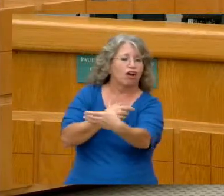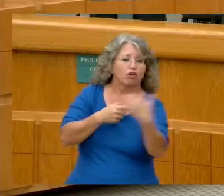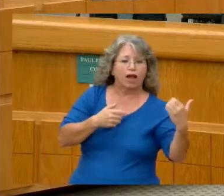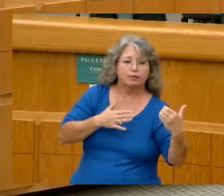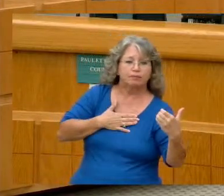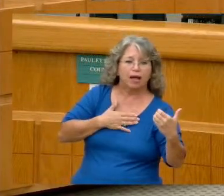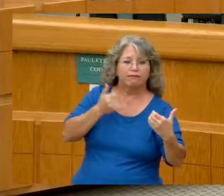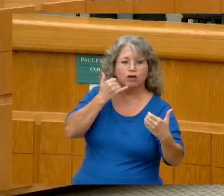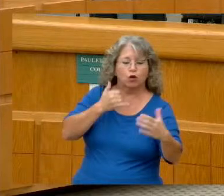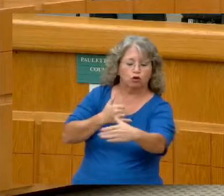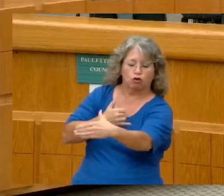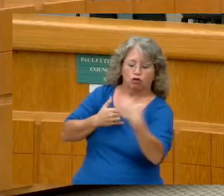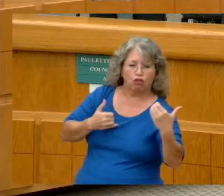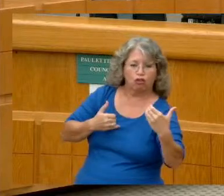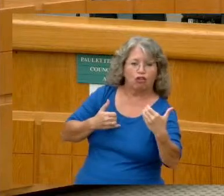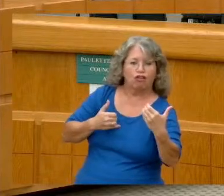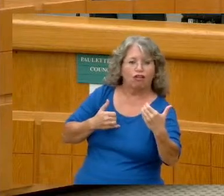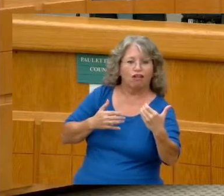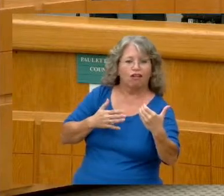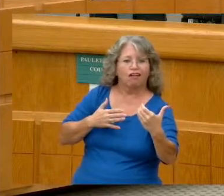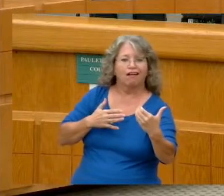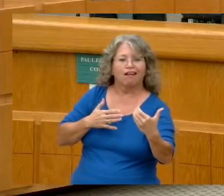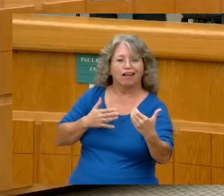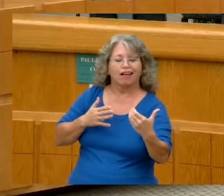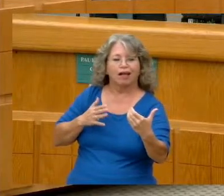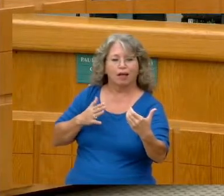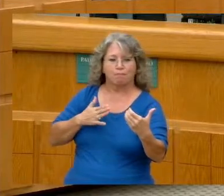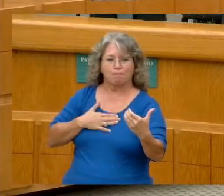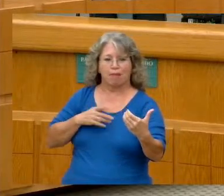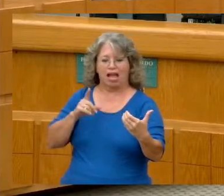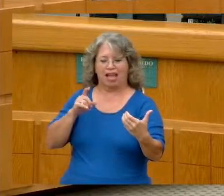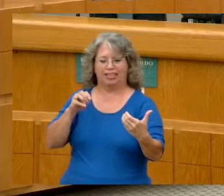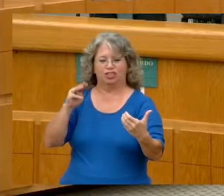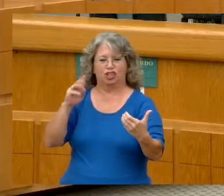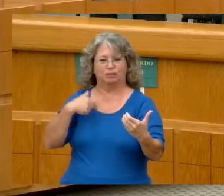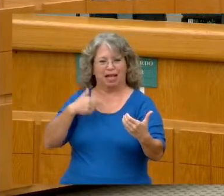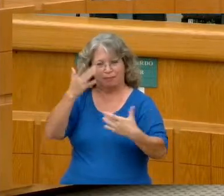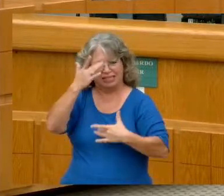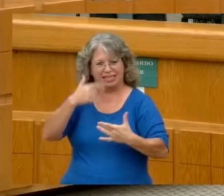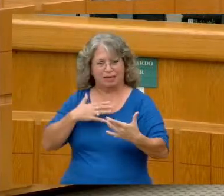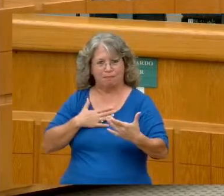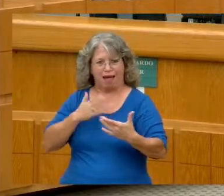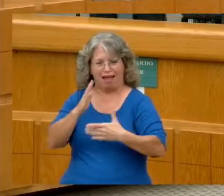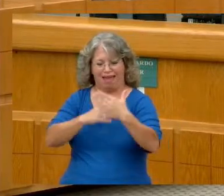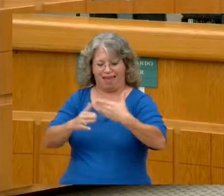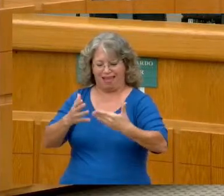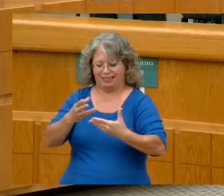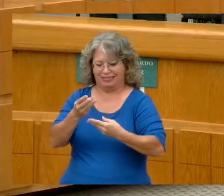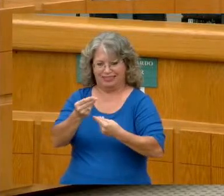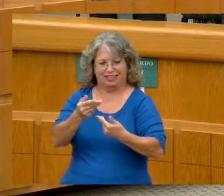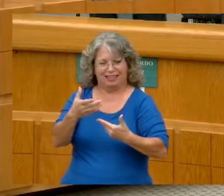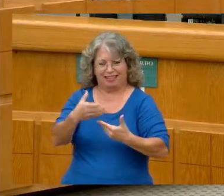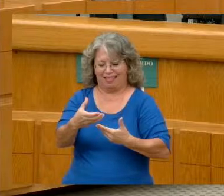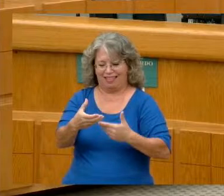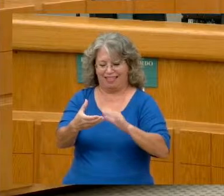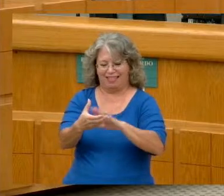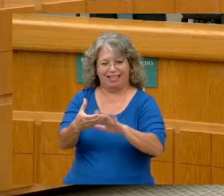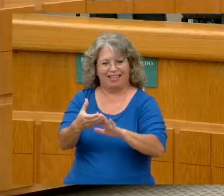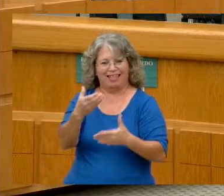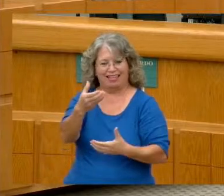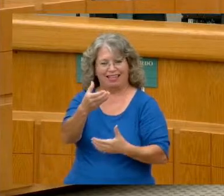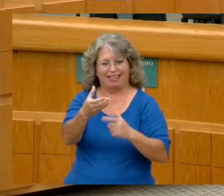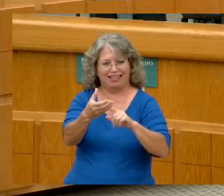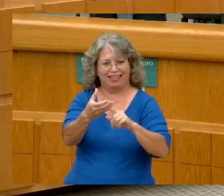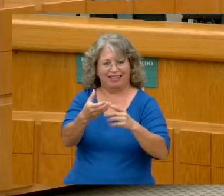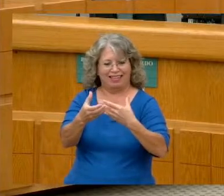see it. And now she just got potentially infected because my hands are infectious because I've touched my eyes, nose, and